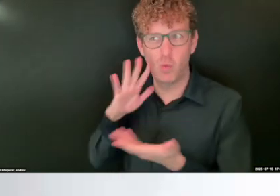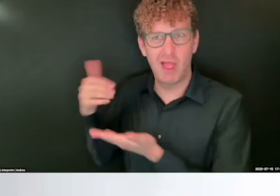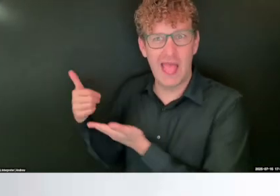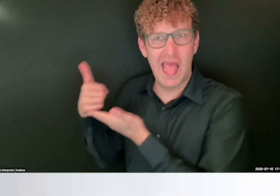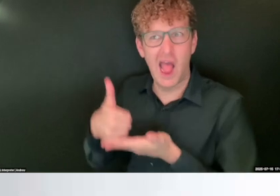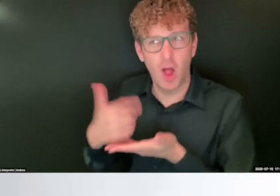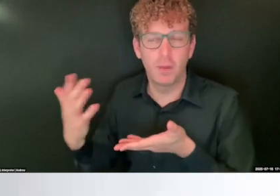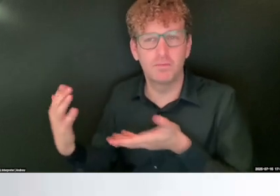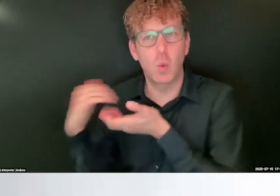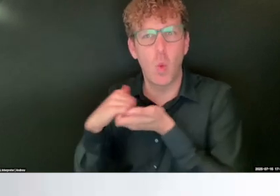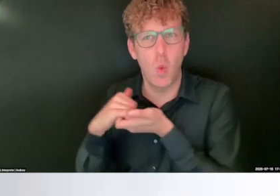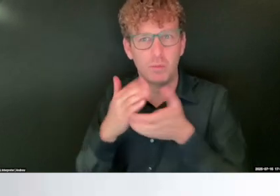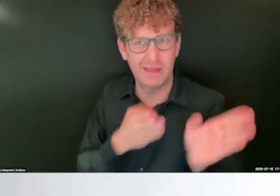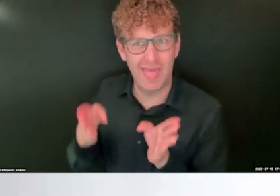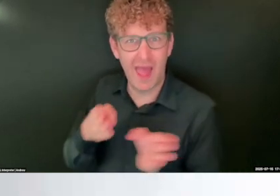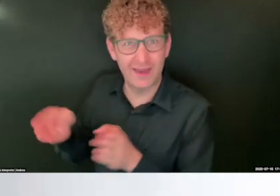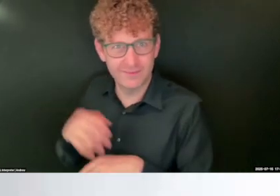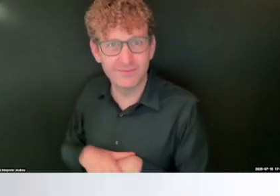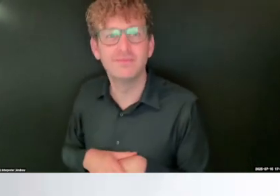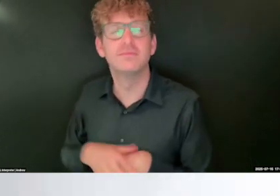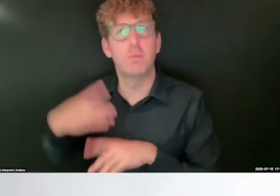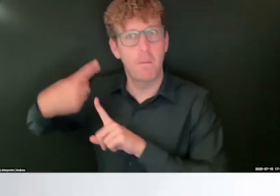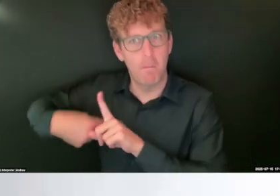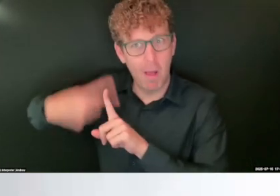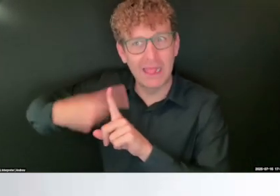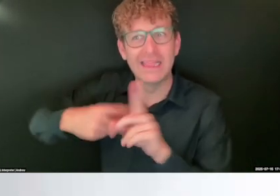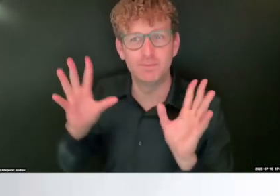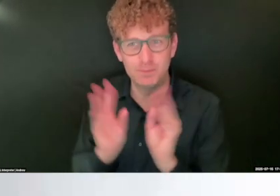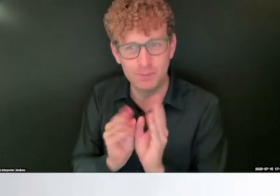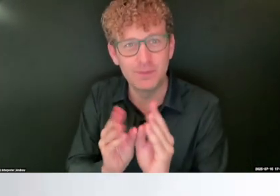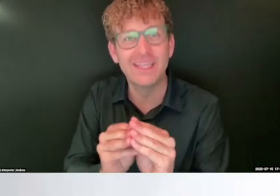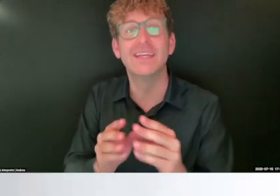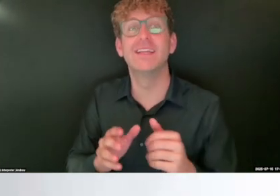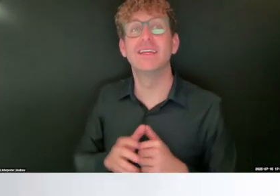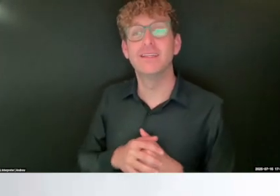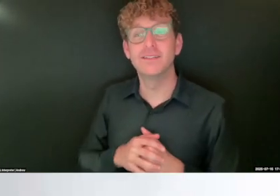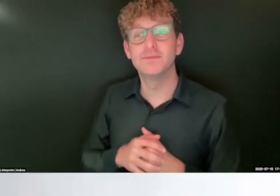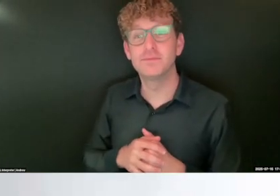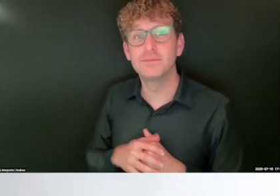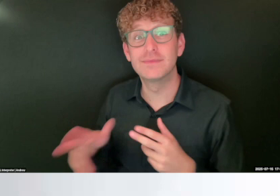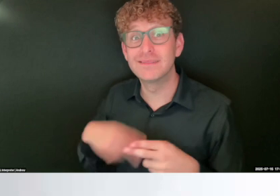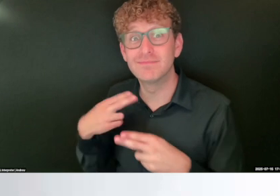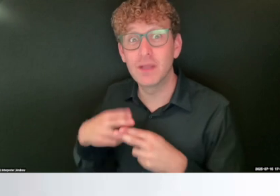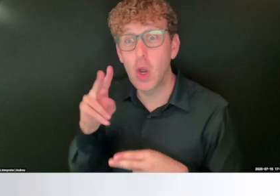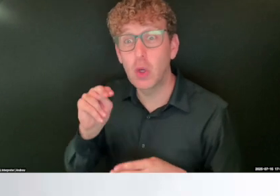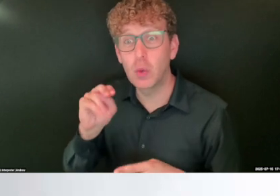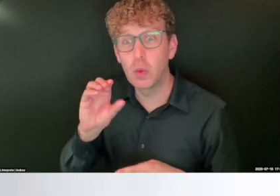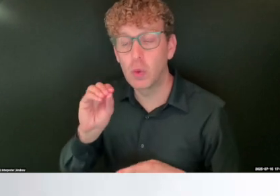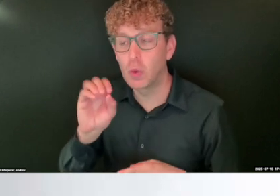monthly meetings. Noemi Vitela, if you can, please just hop on for a quick minute and introduce